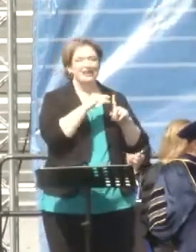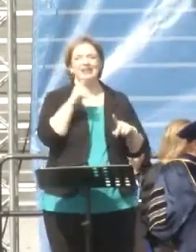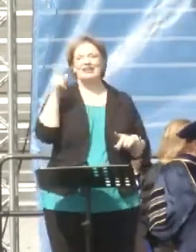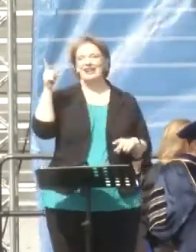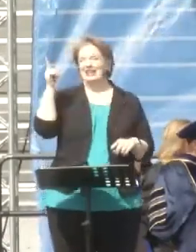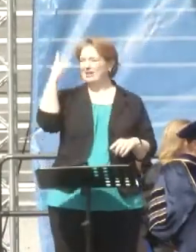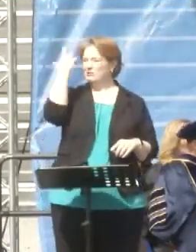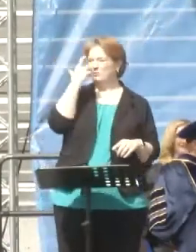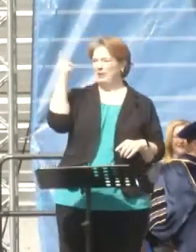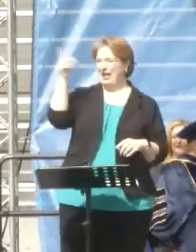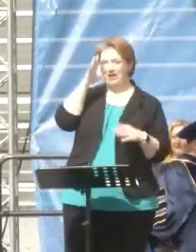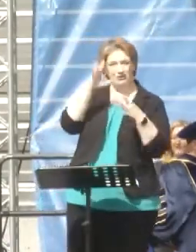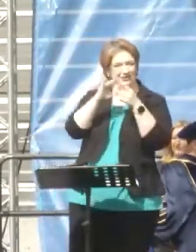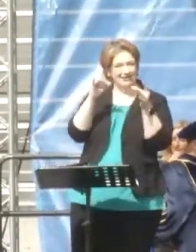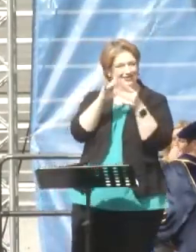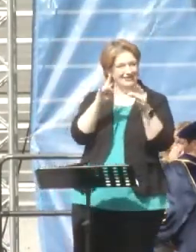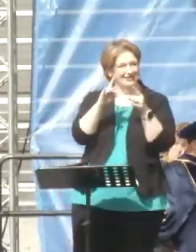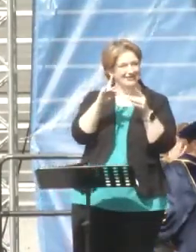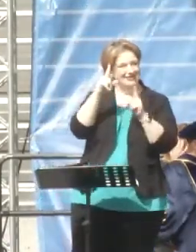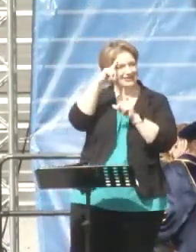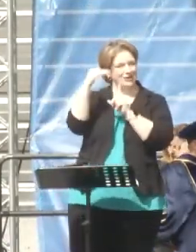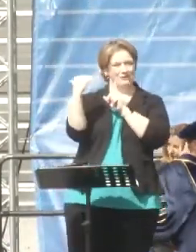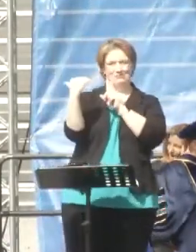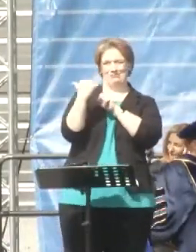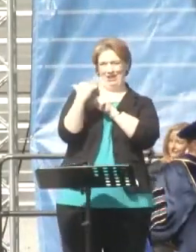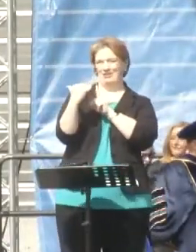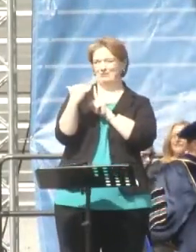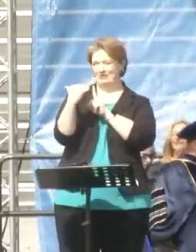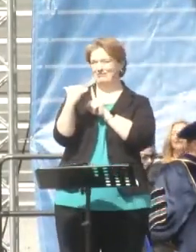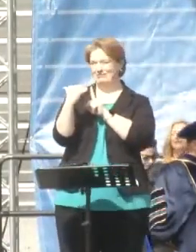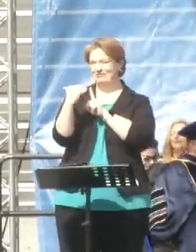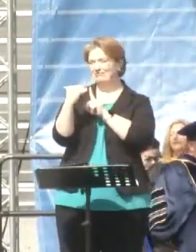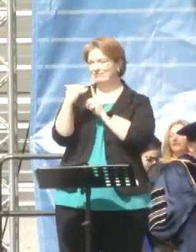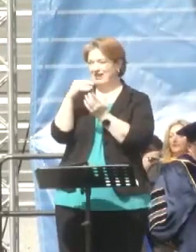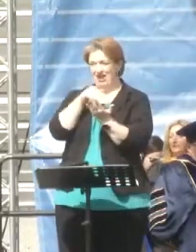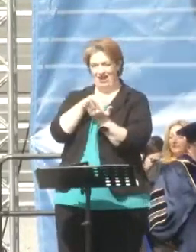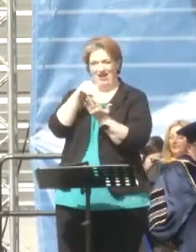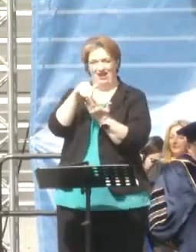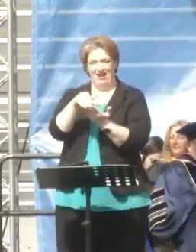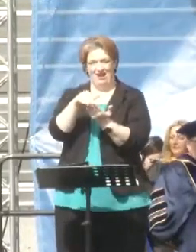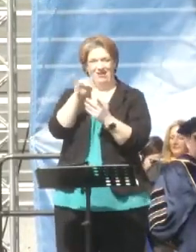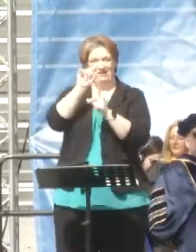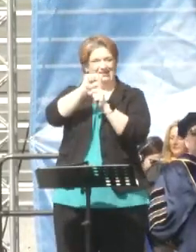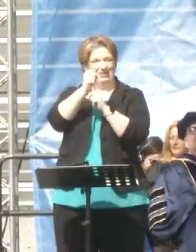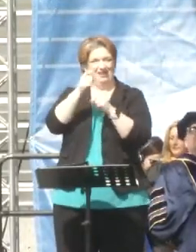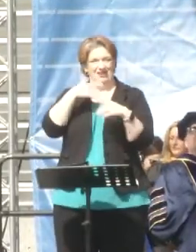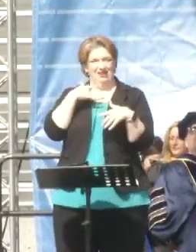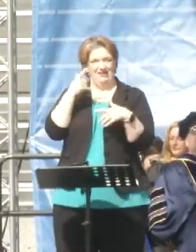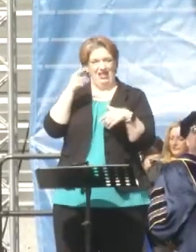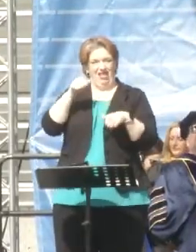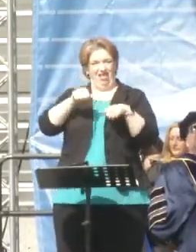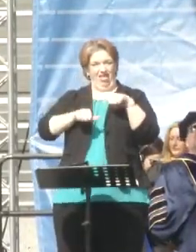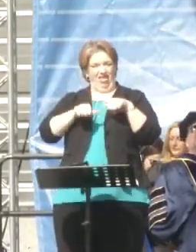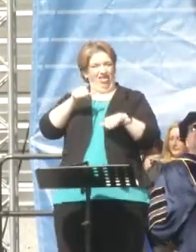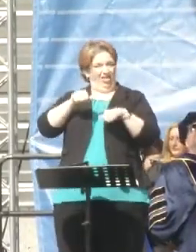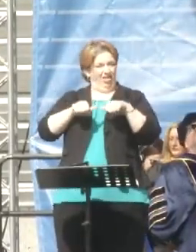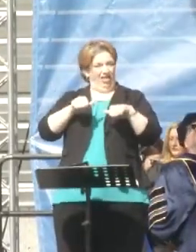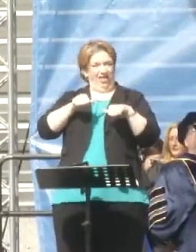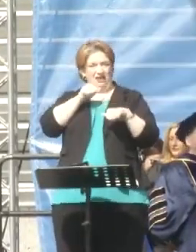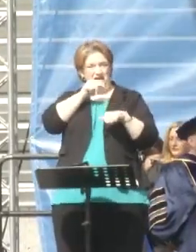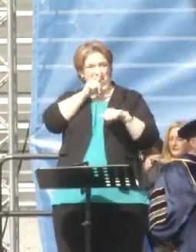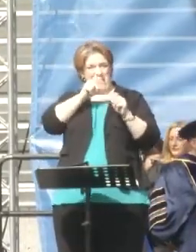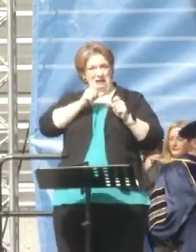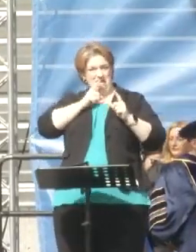example to remind me that many times things can appear very daunting in life, but life